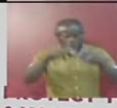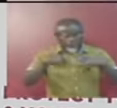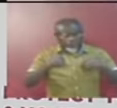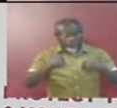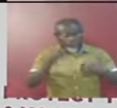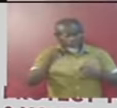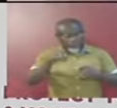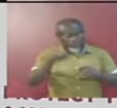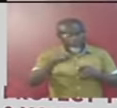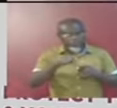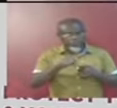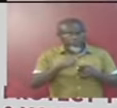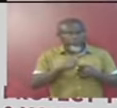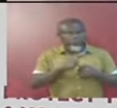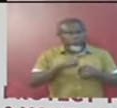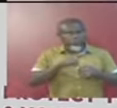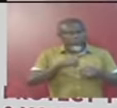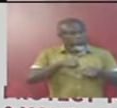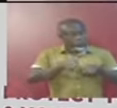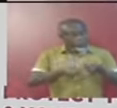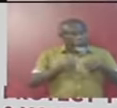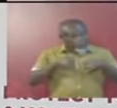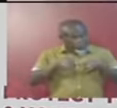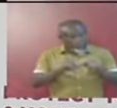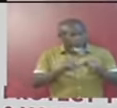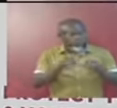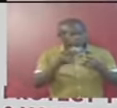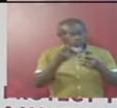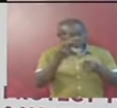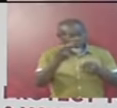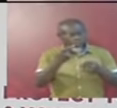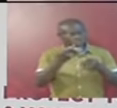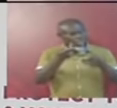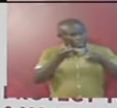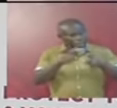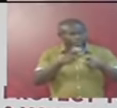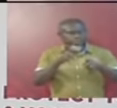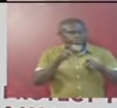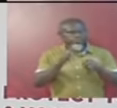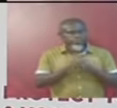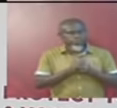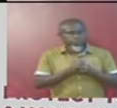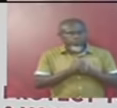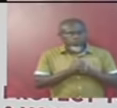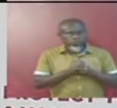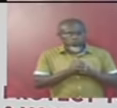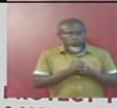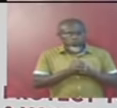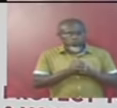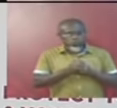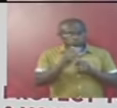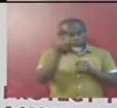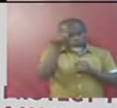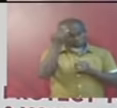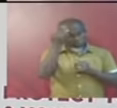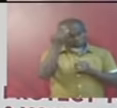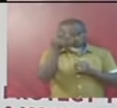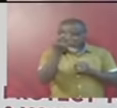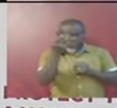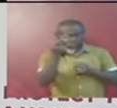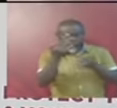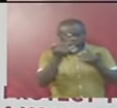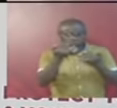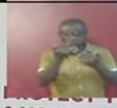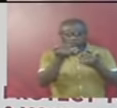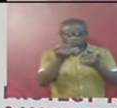that that response is being provided. We have also been aware that certain long-term sequelae or long-term adverse